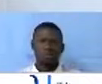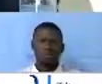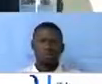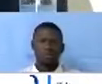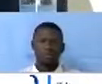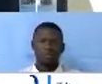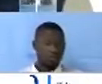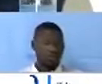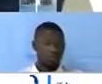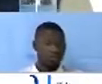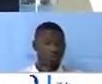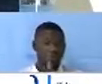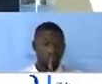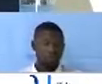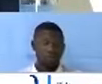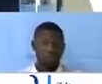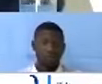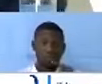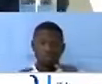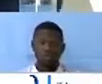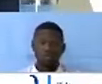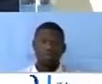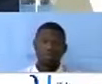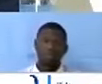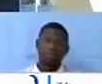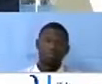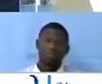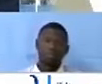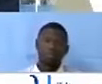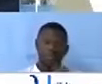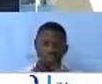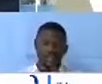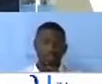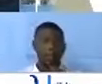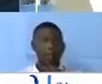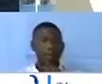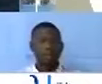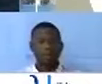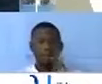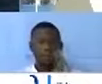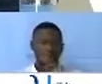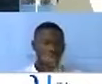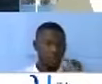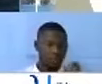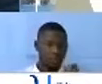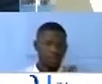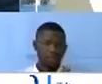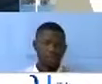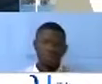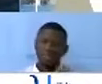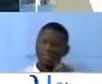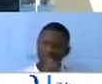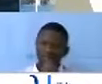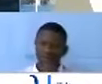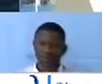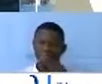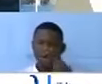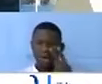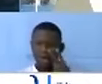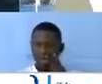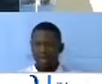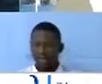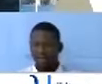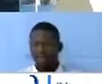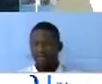the thing is, Mr. Barry, what is the thing? The difficulty you have with such an assertion. Mr. Barry,